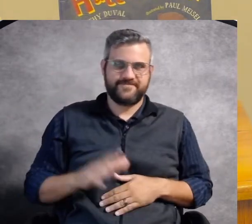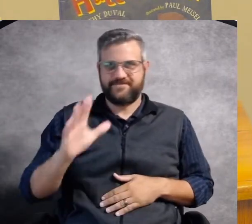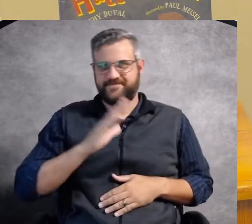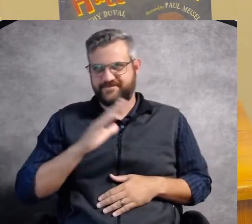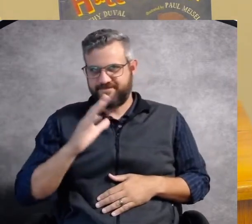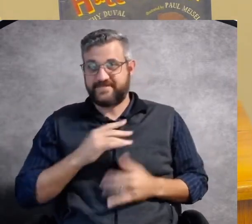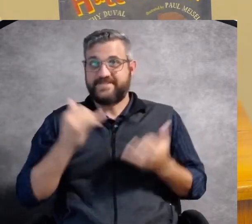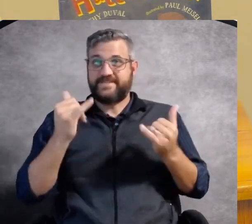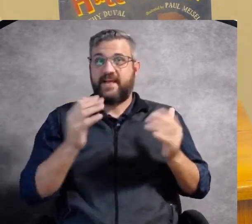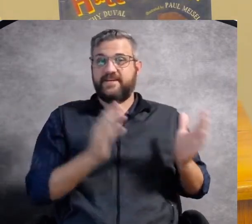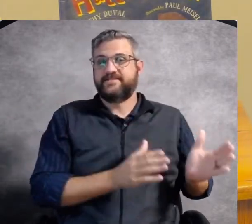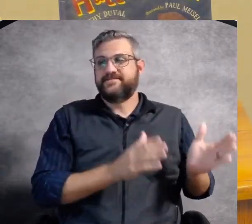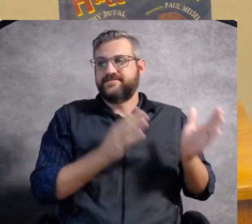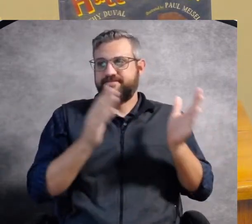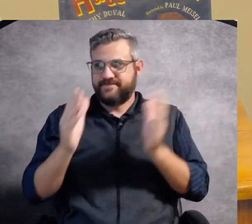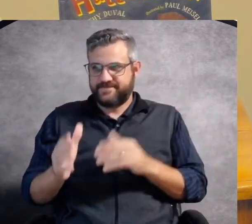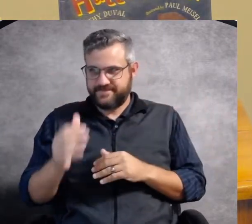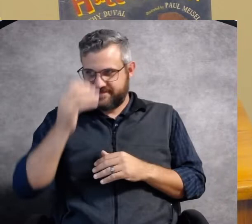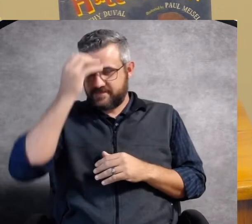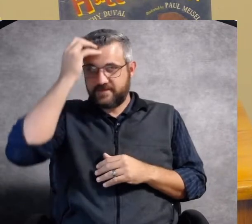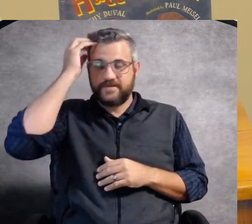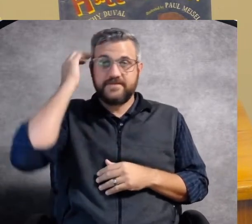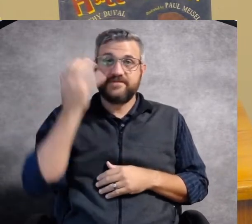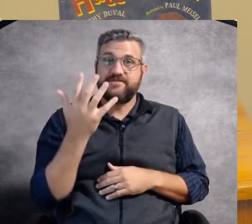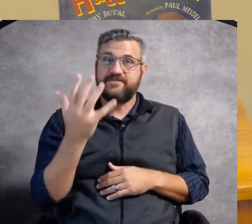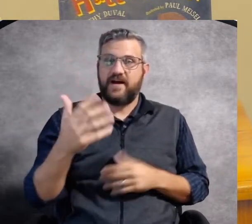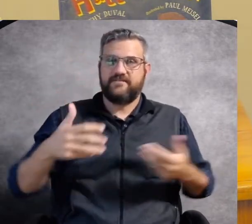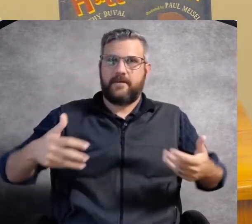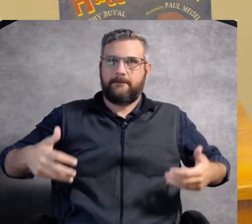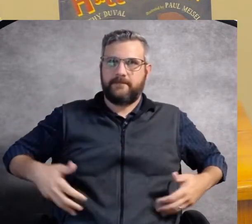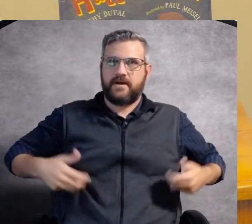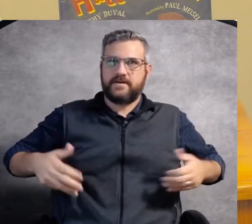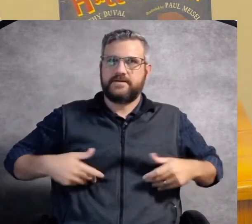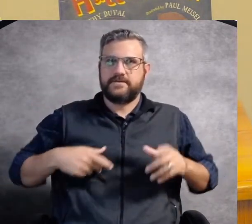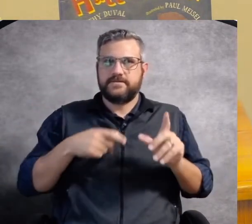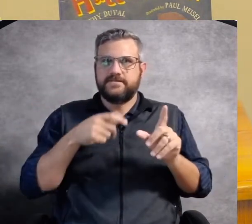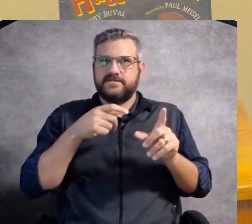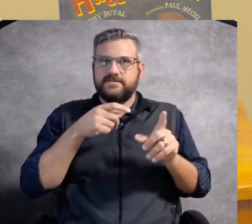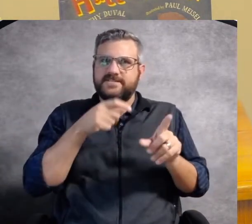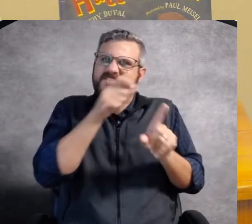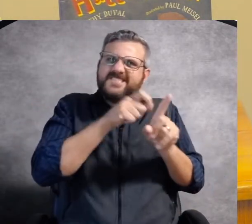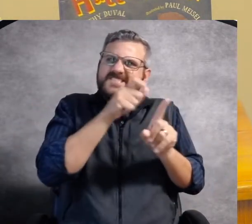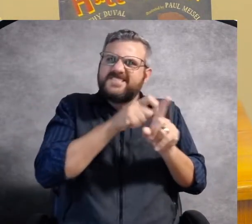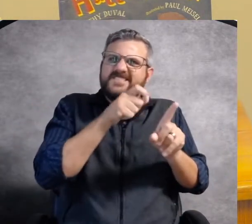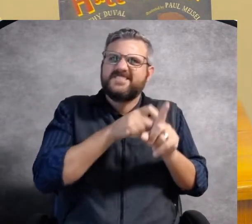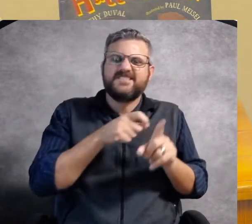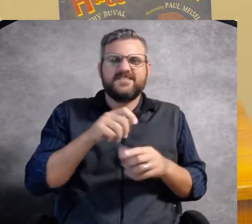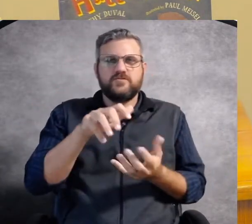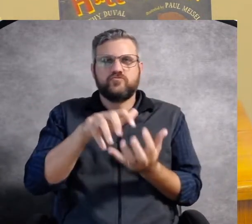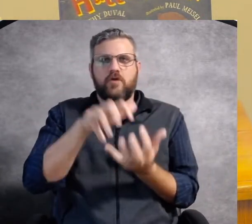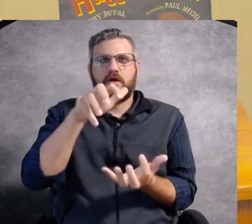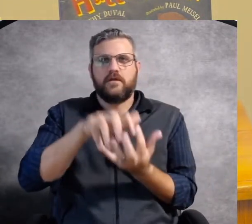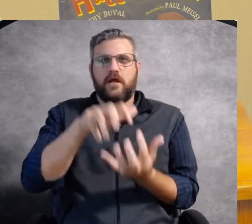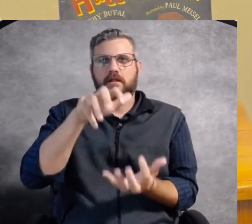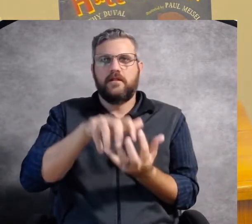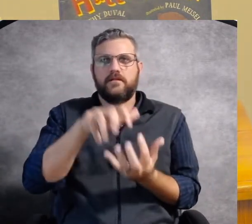bed. All right, let's do 5 little monkeys teasing Mr. Crocodile.